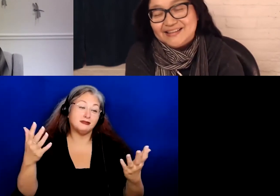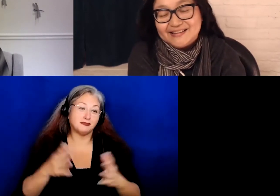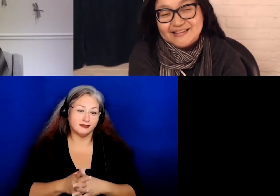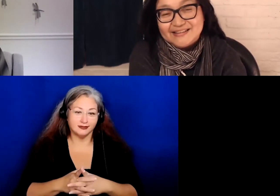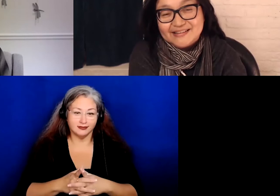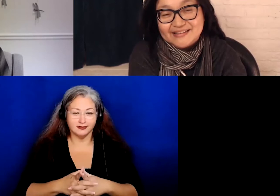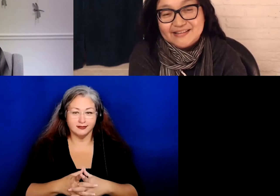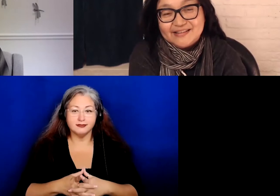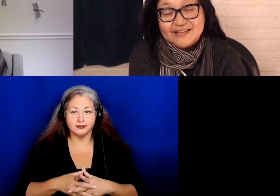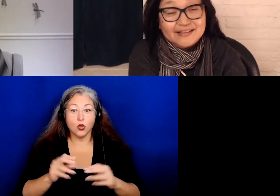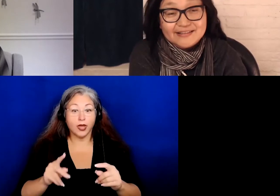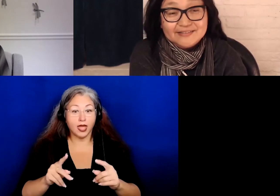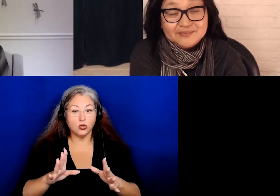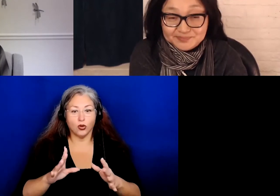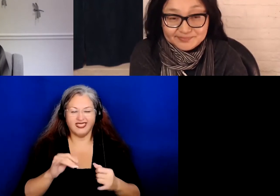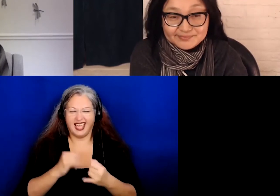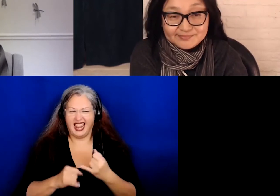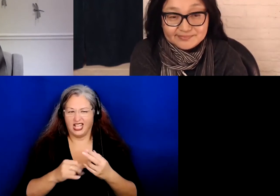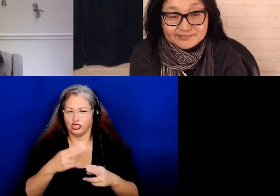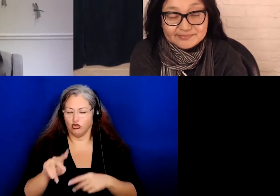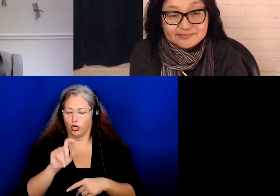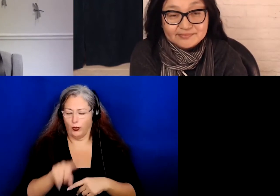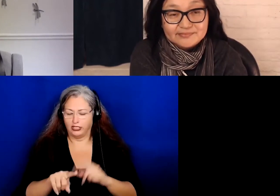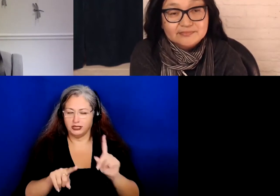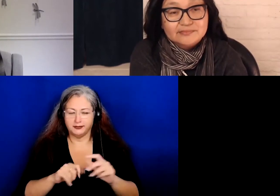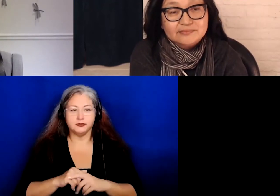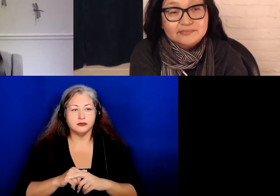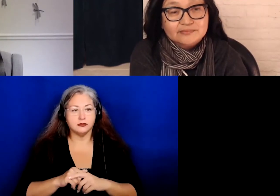Yeah. Okay, so last really short question.